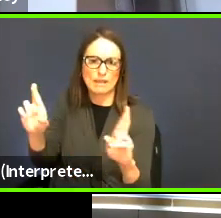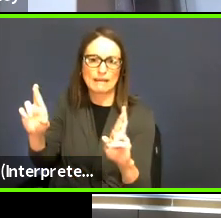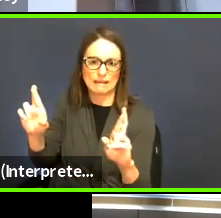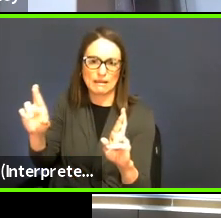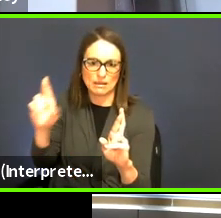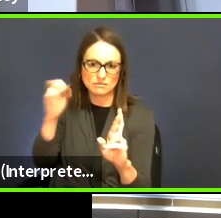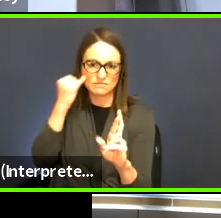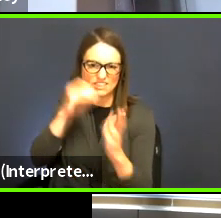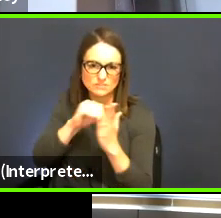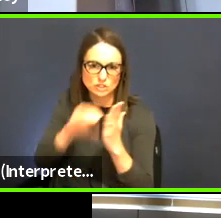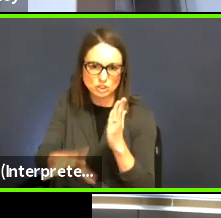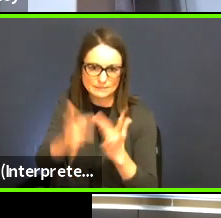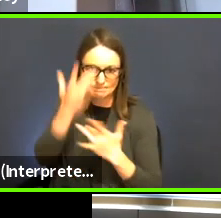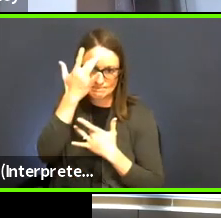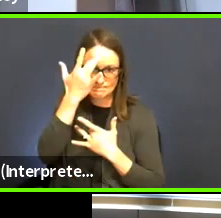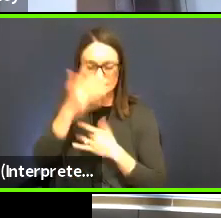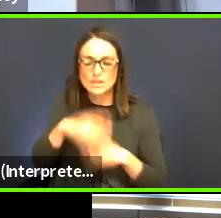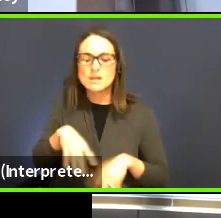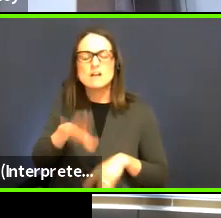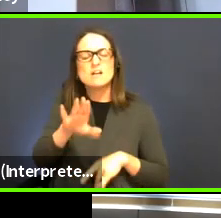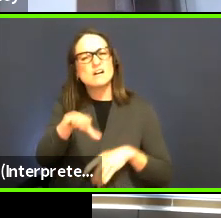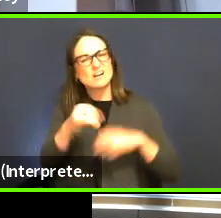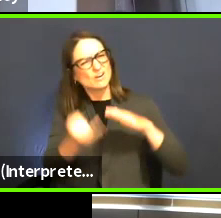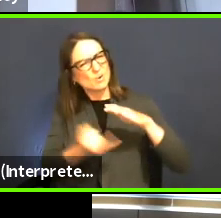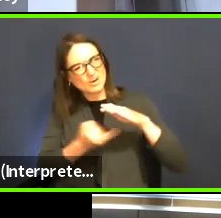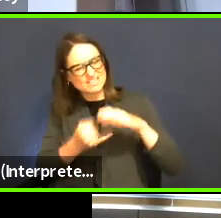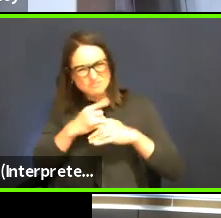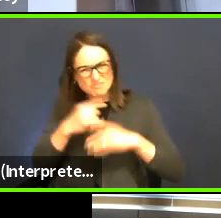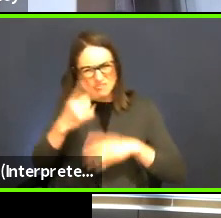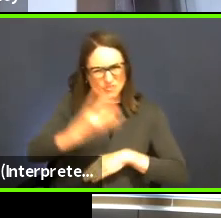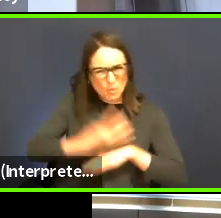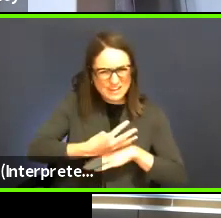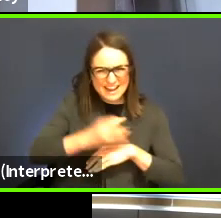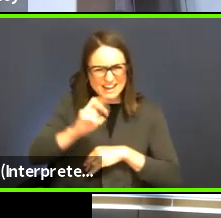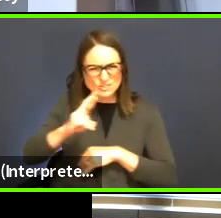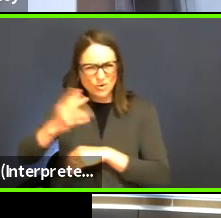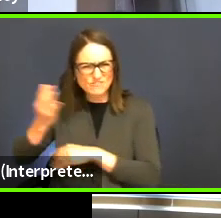Is the quarantine 4 days or 14 days?